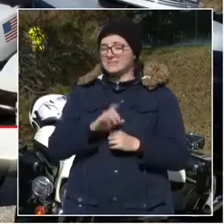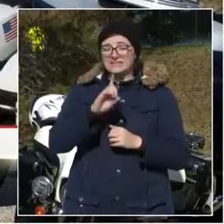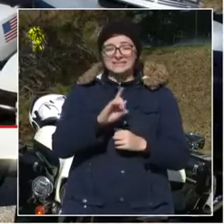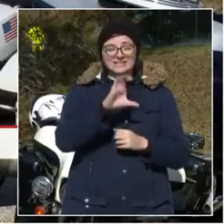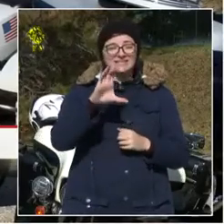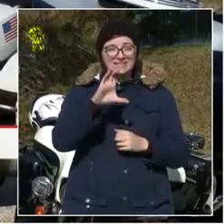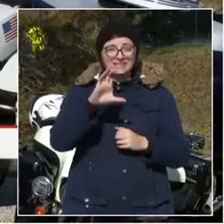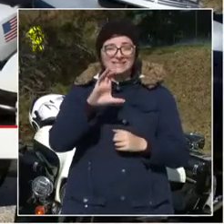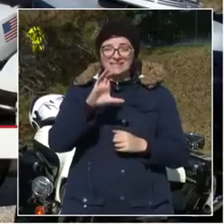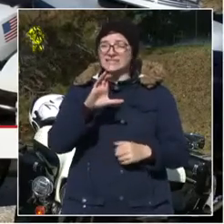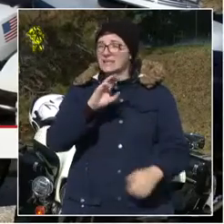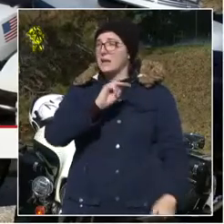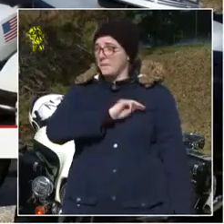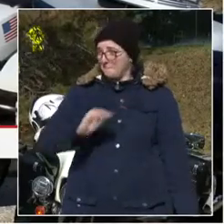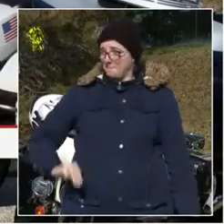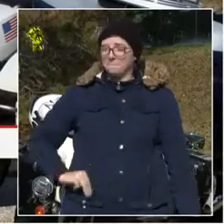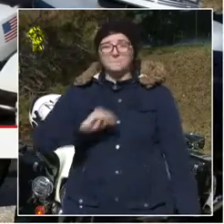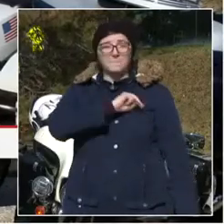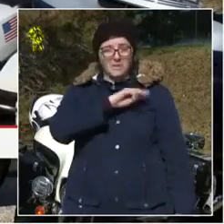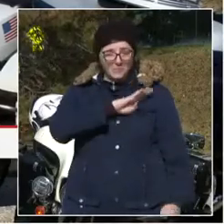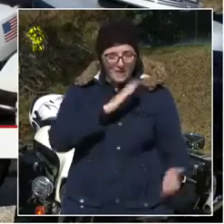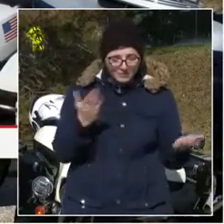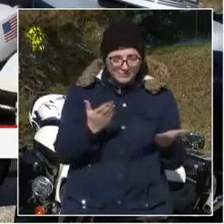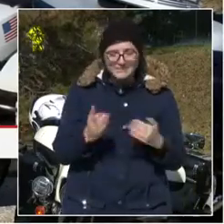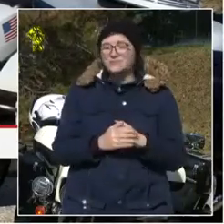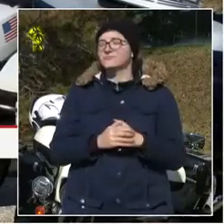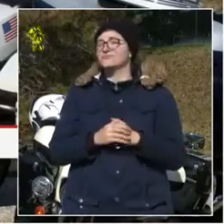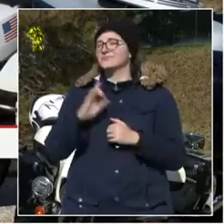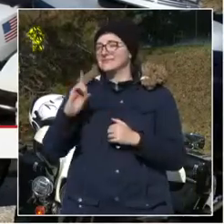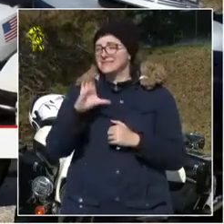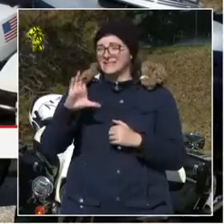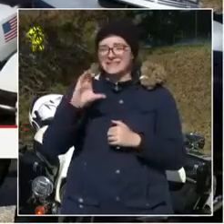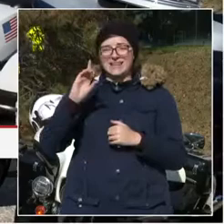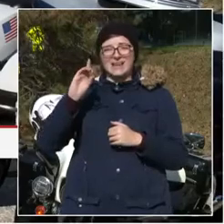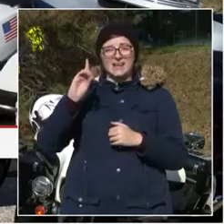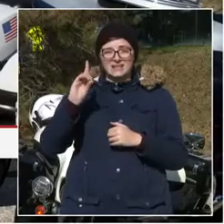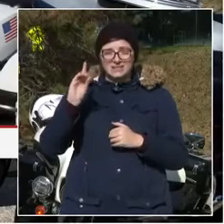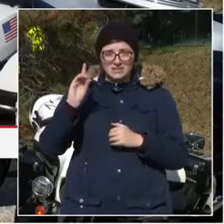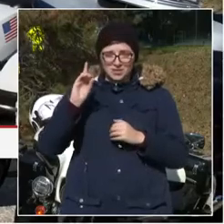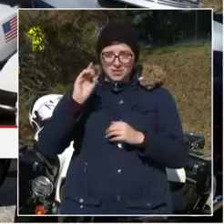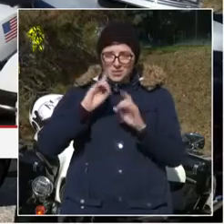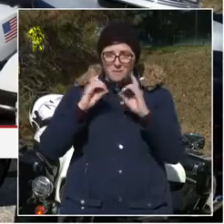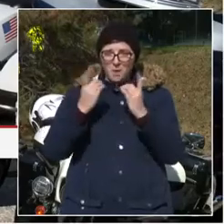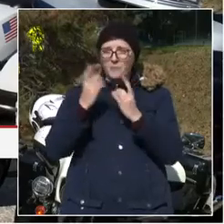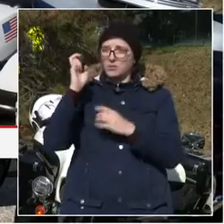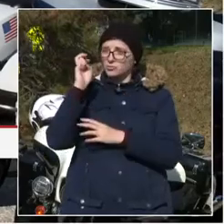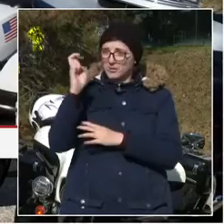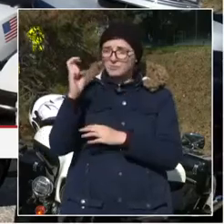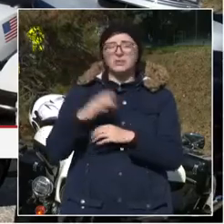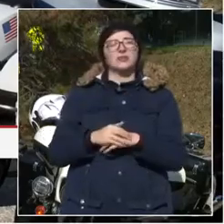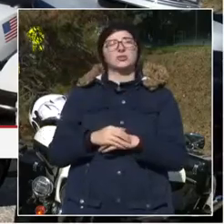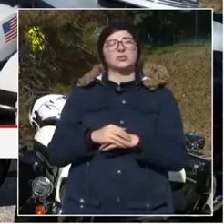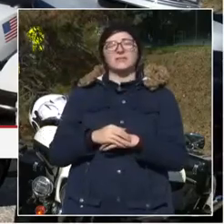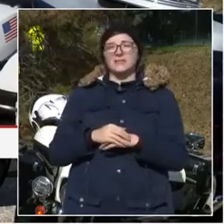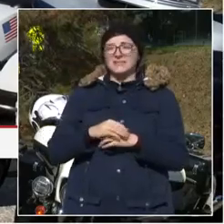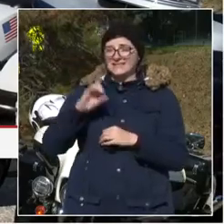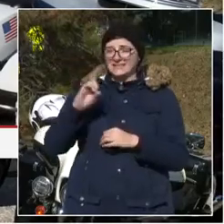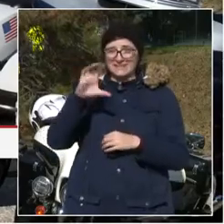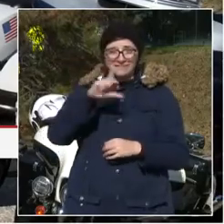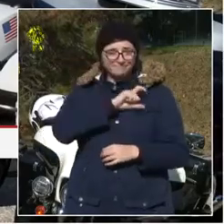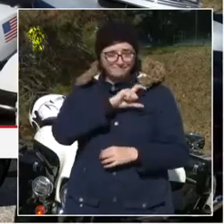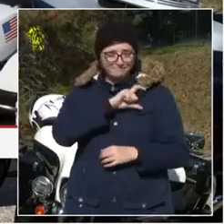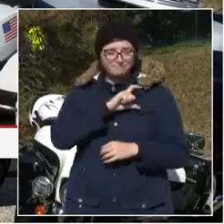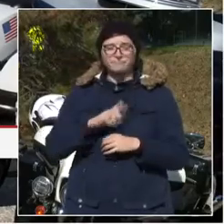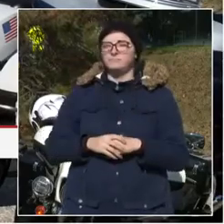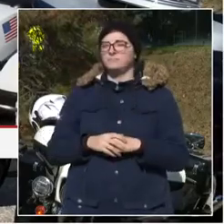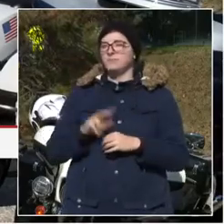Mayor Muriel Bowser, the District Department of Transportation, the DC Metropolitan Police Department, Virginia Department